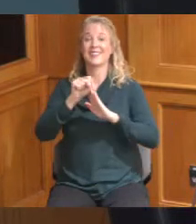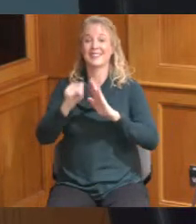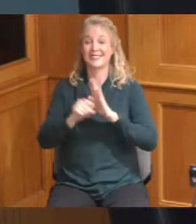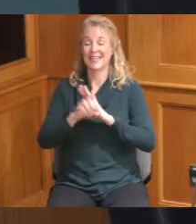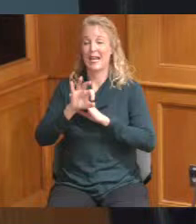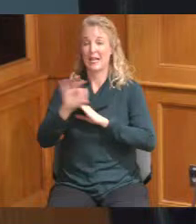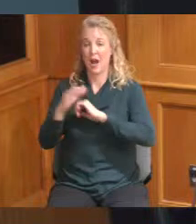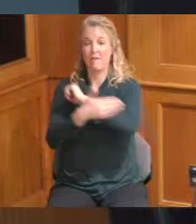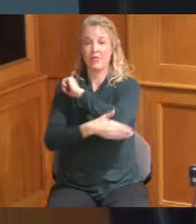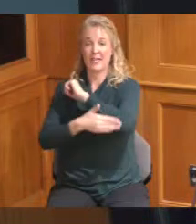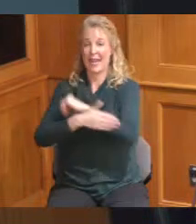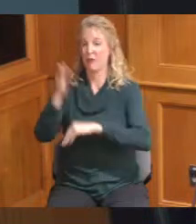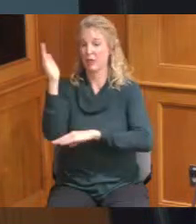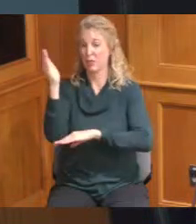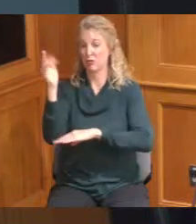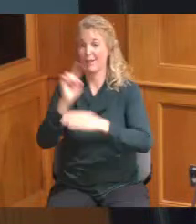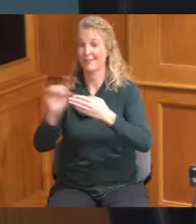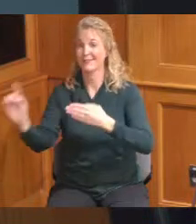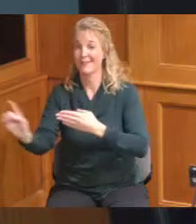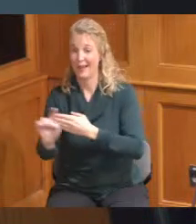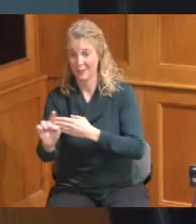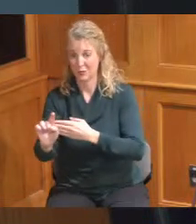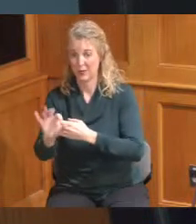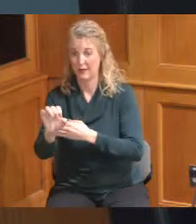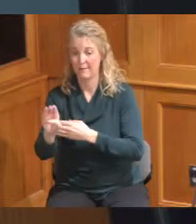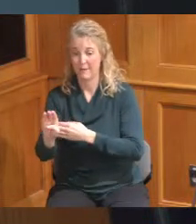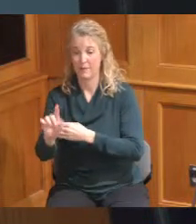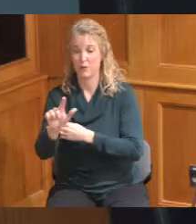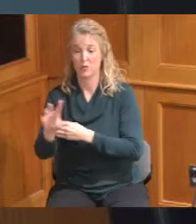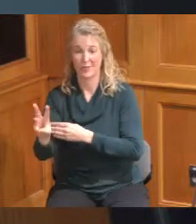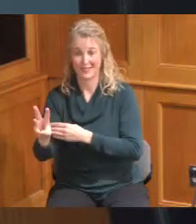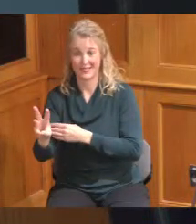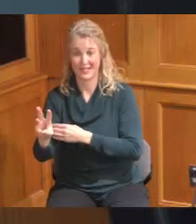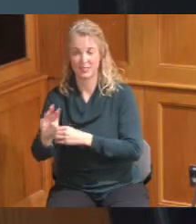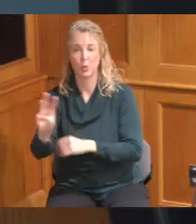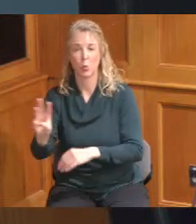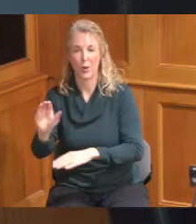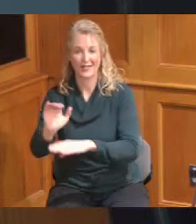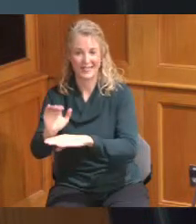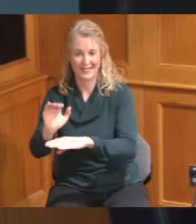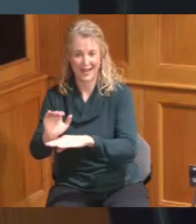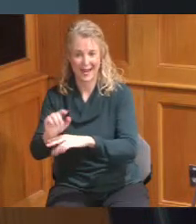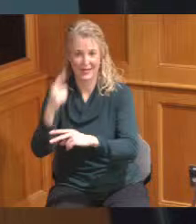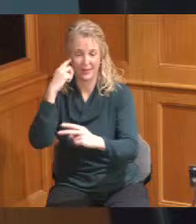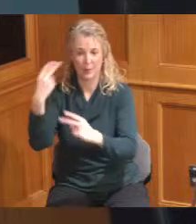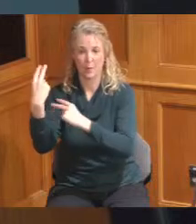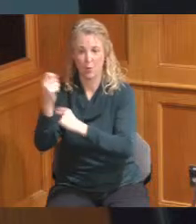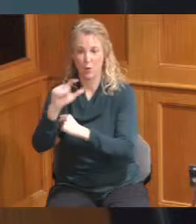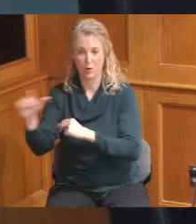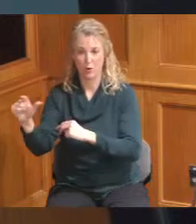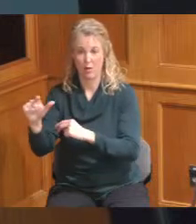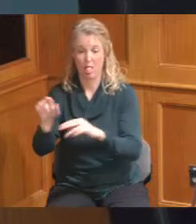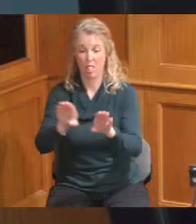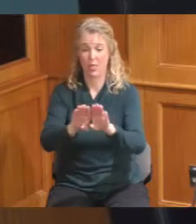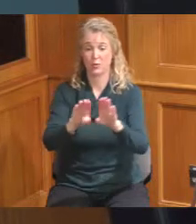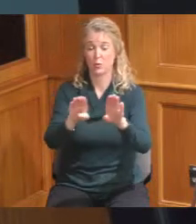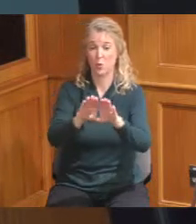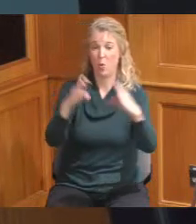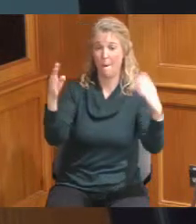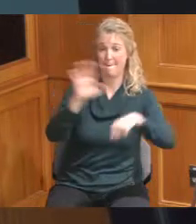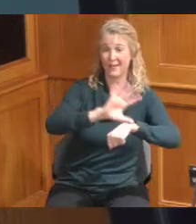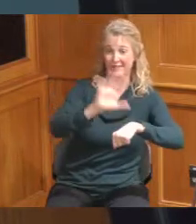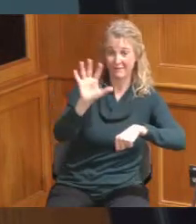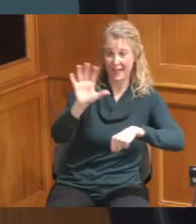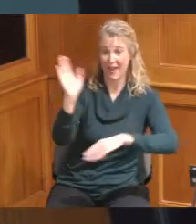think I've said this before. Is next week, February 26th. It's on Wednesday at Memorial Hall. Doors open at 5. The speech